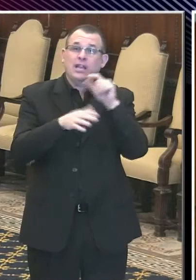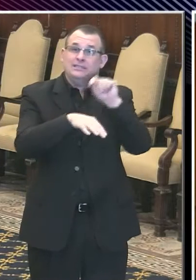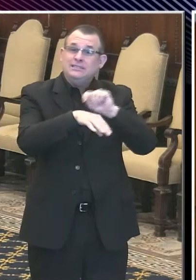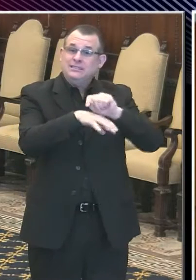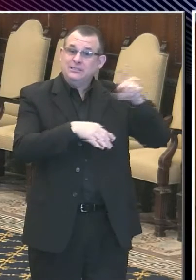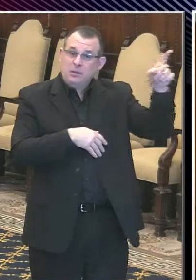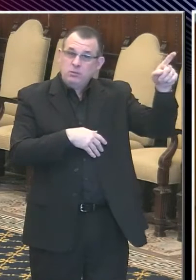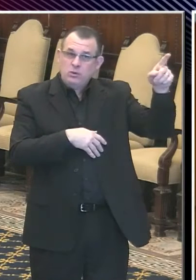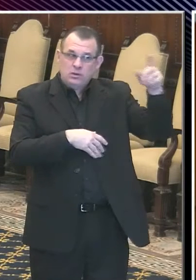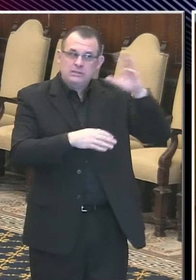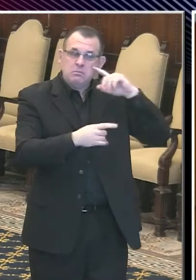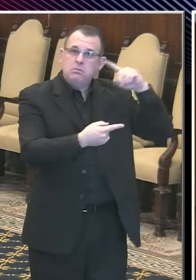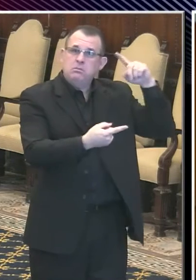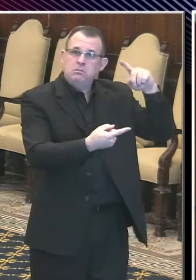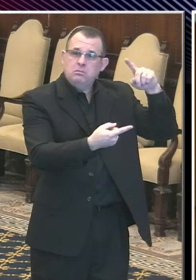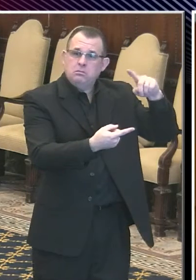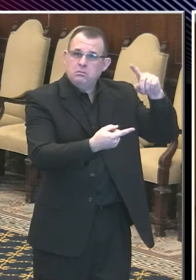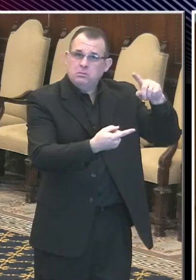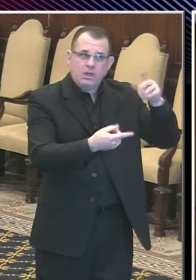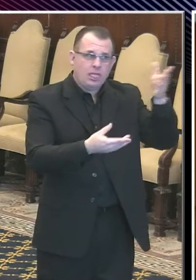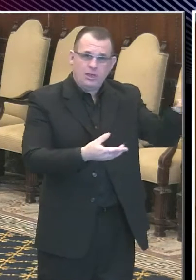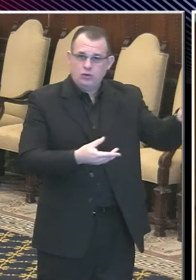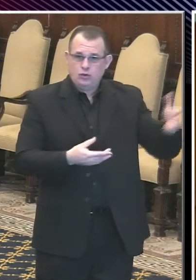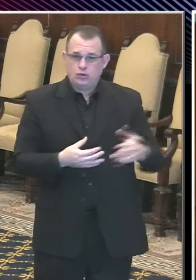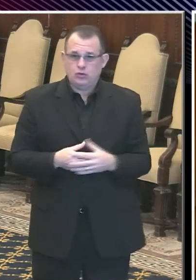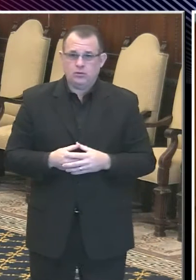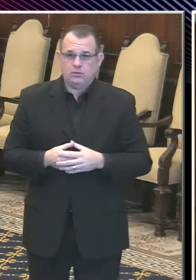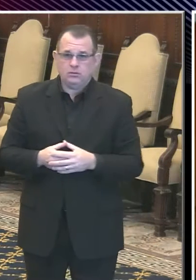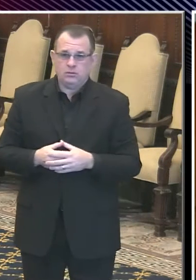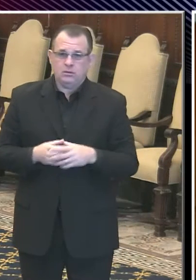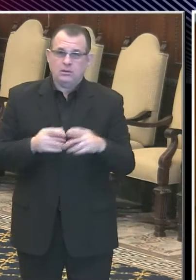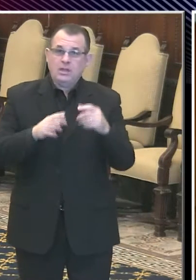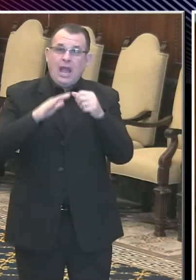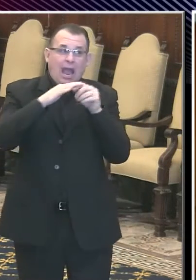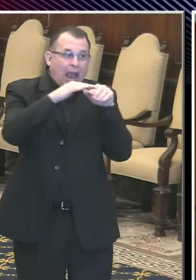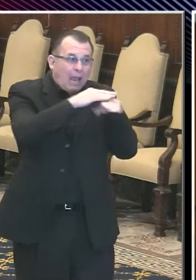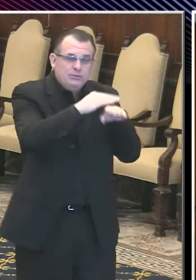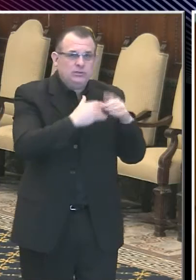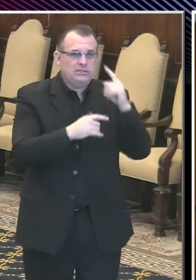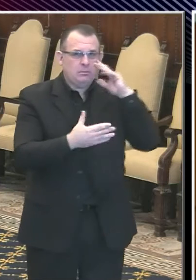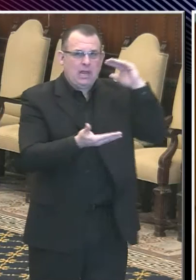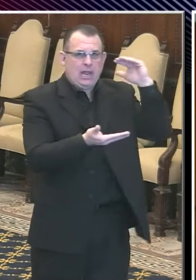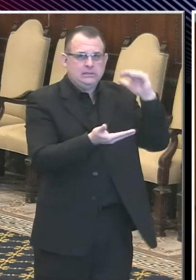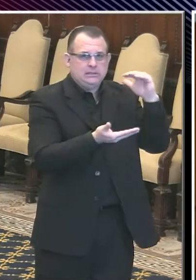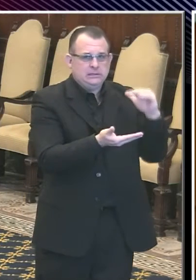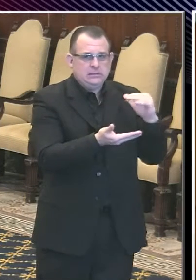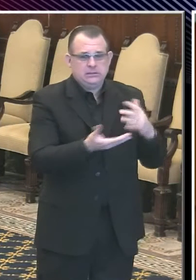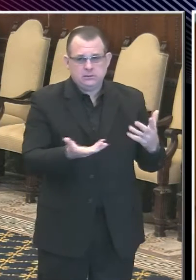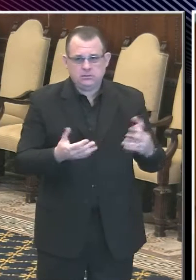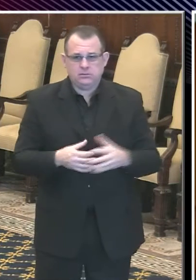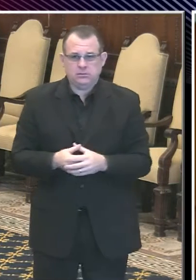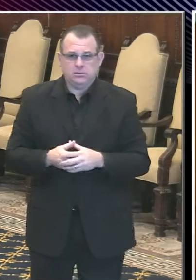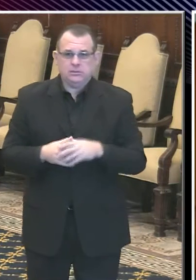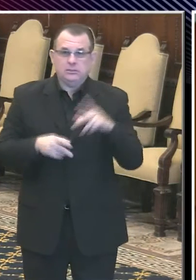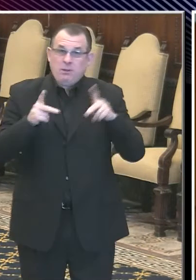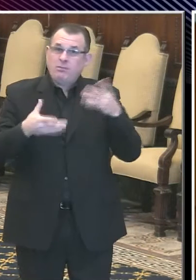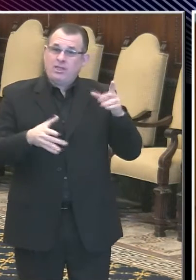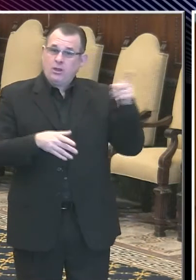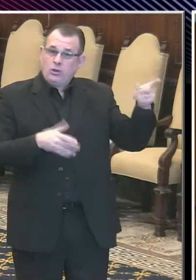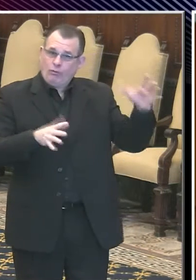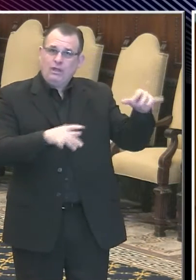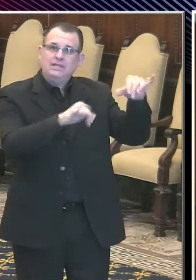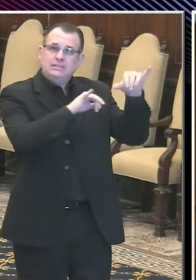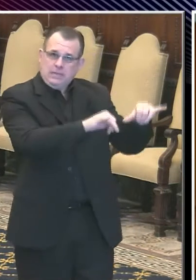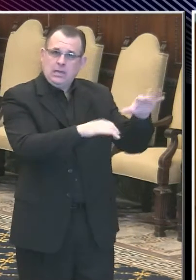14 days. We will be stopping admissions, and then those people who are there will continue to stay there until they're ready to go home, and then they'll be discharged to